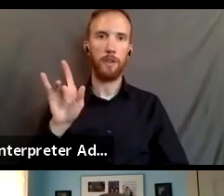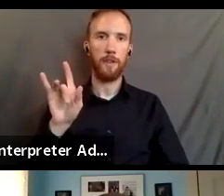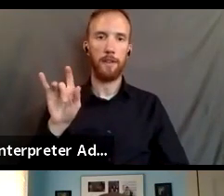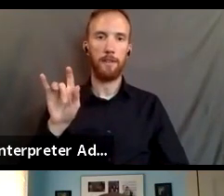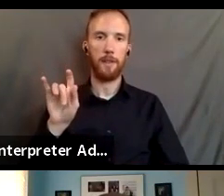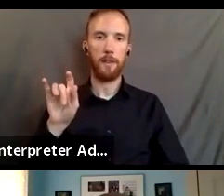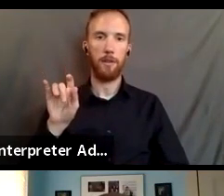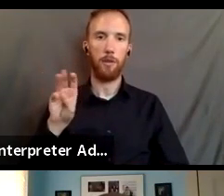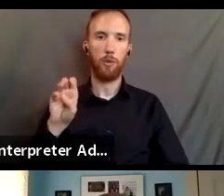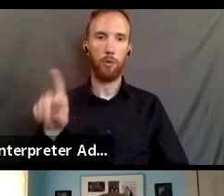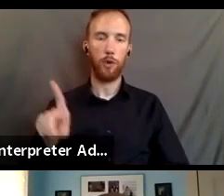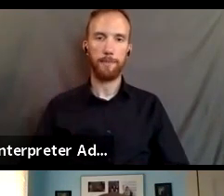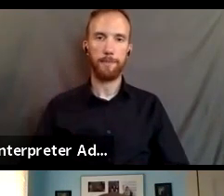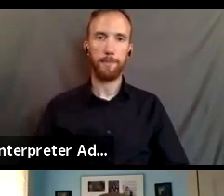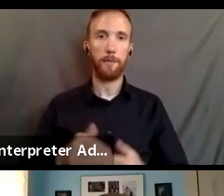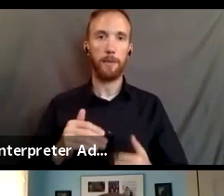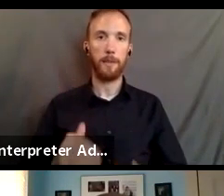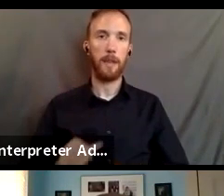taylor